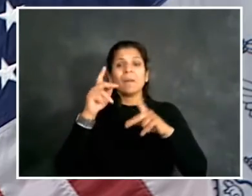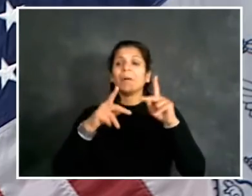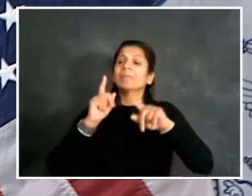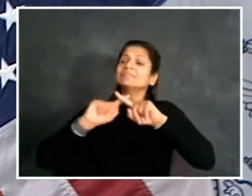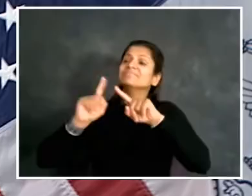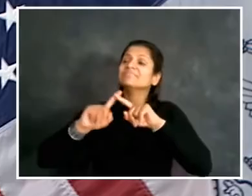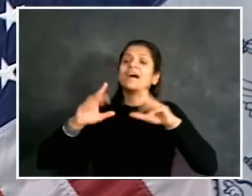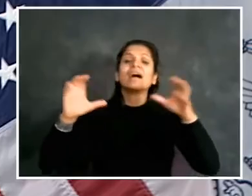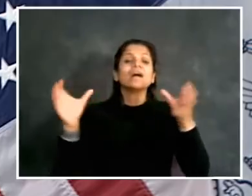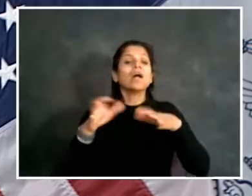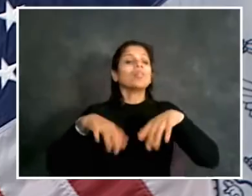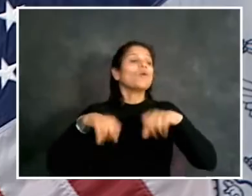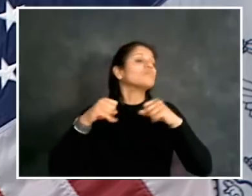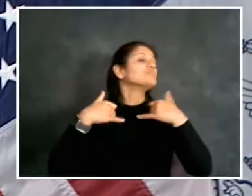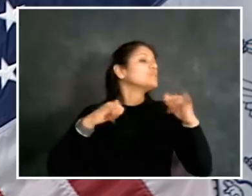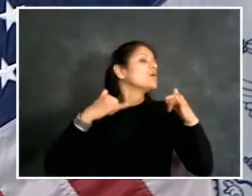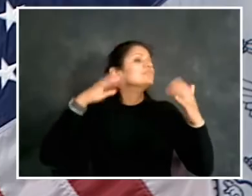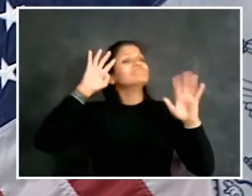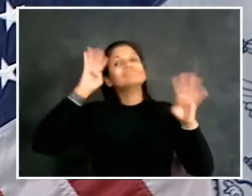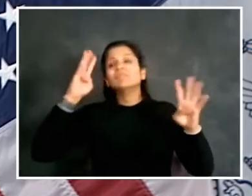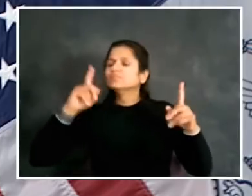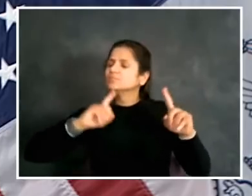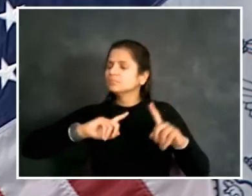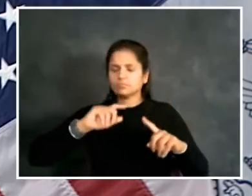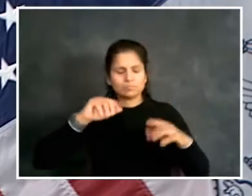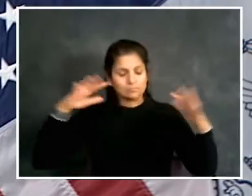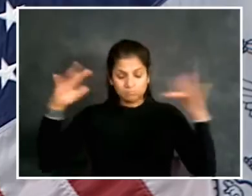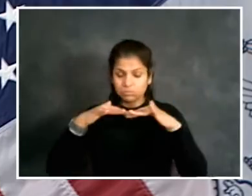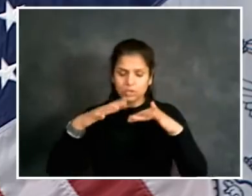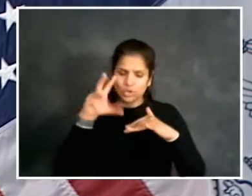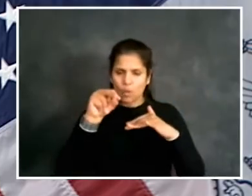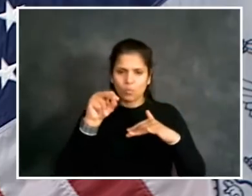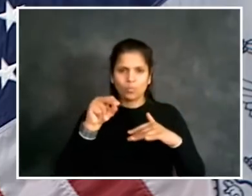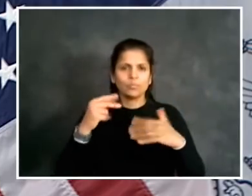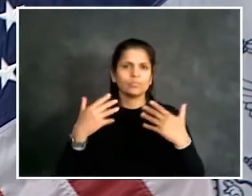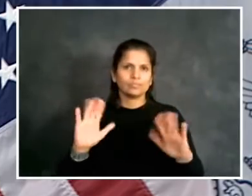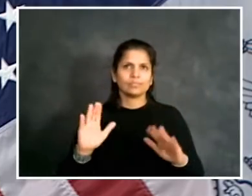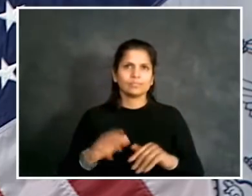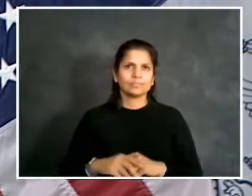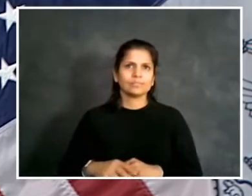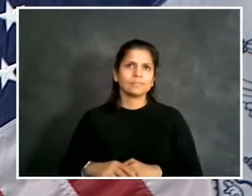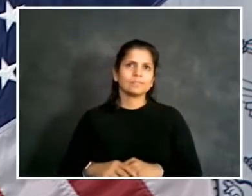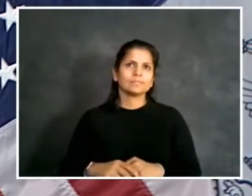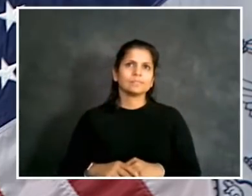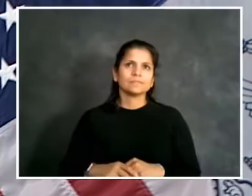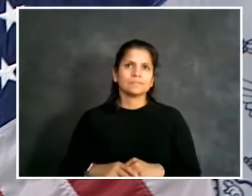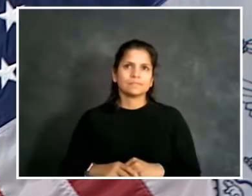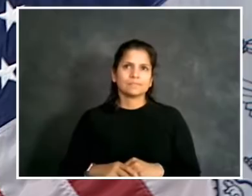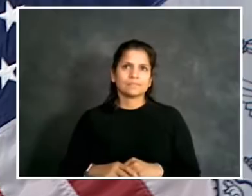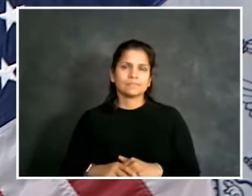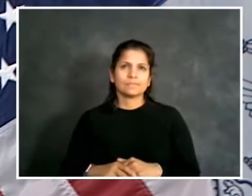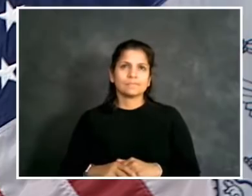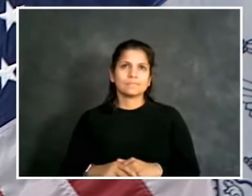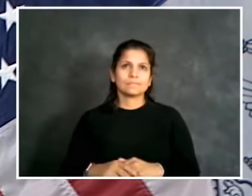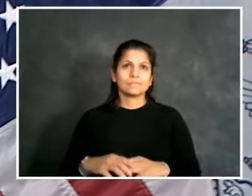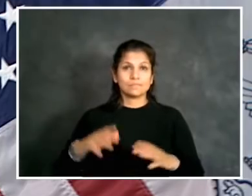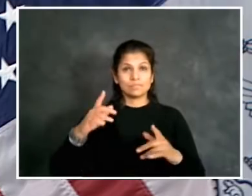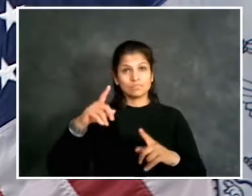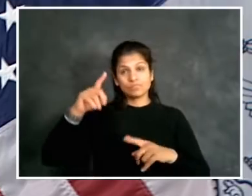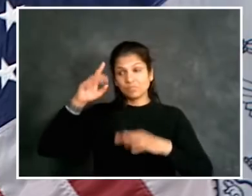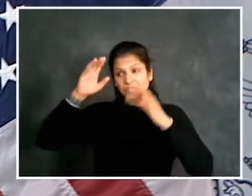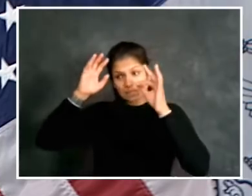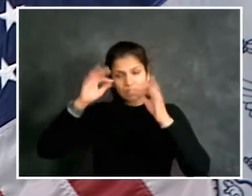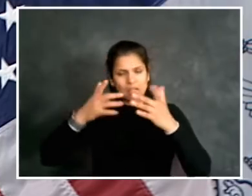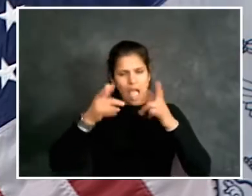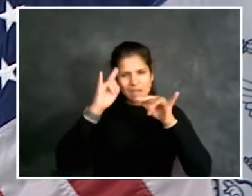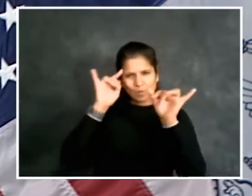think that's mainly what people need. I think the big break line is when the difference between individuals who just need reminded to, you